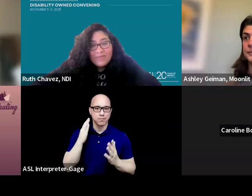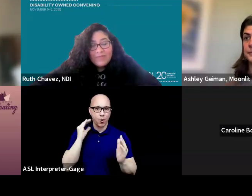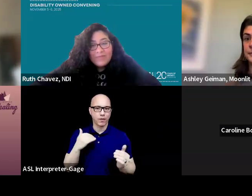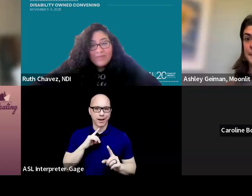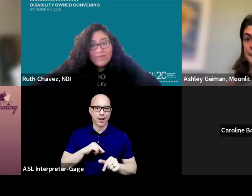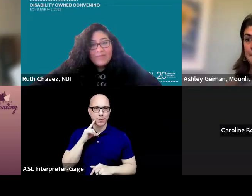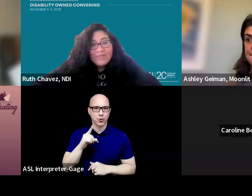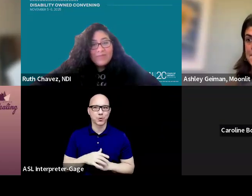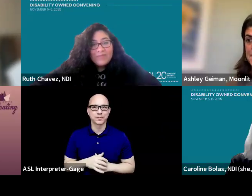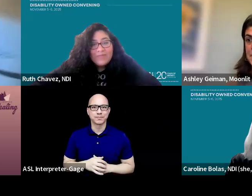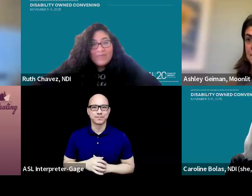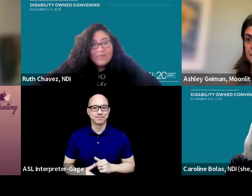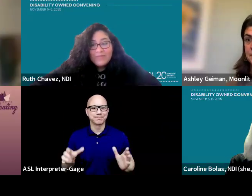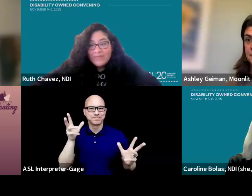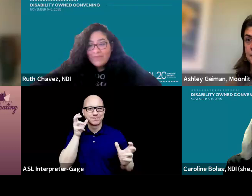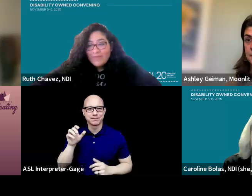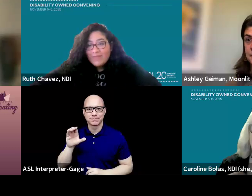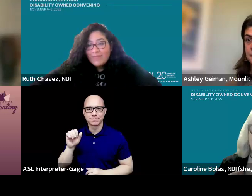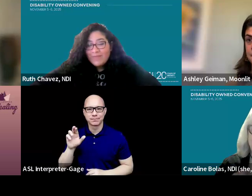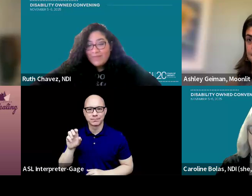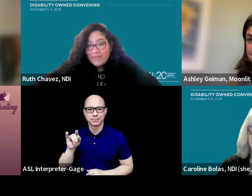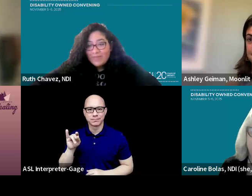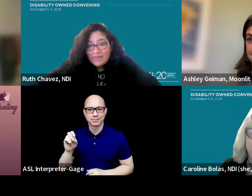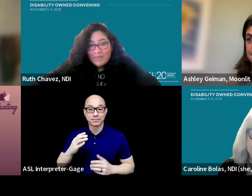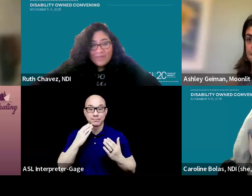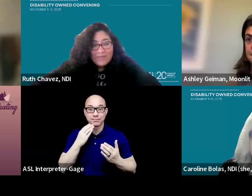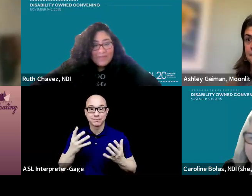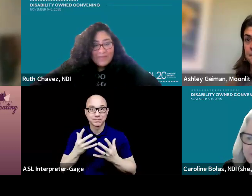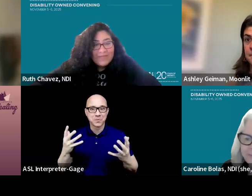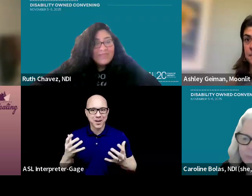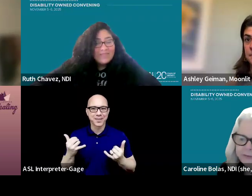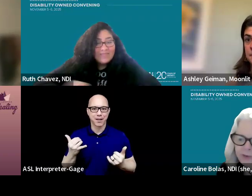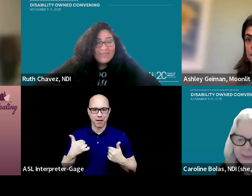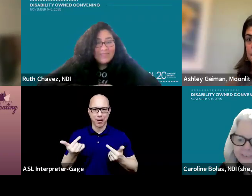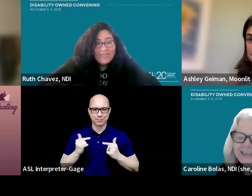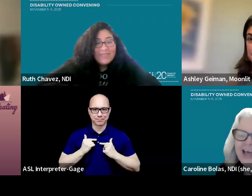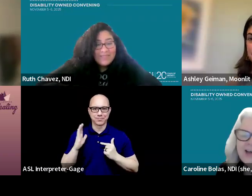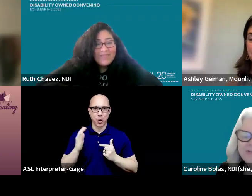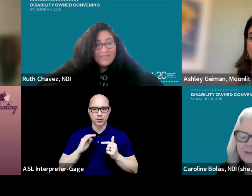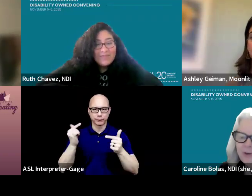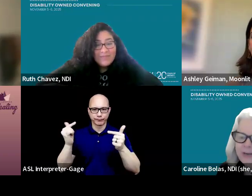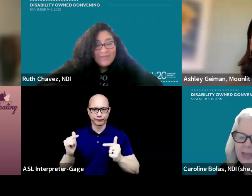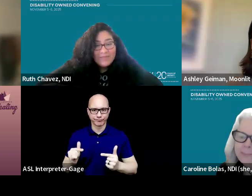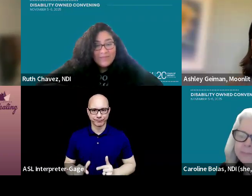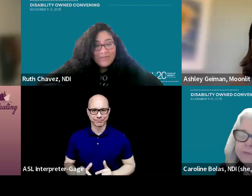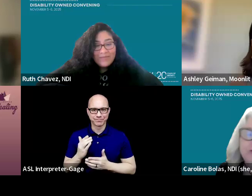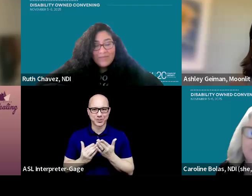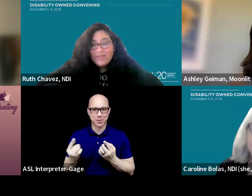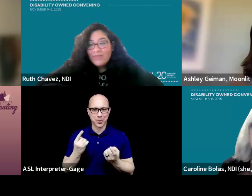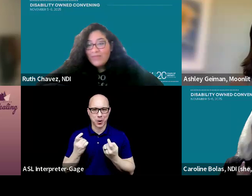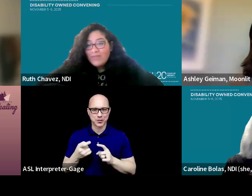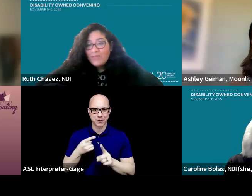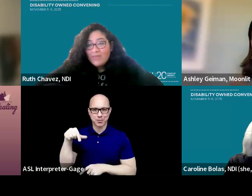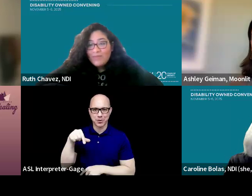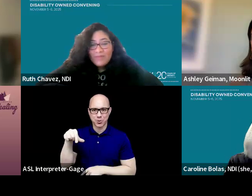Thank you all so much for that, really helpful. I'm going to take us through some questions through the Q&A, but